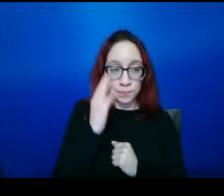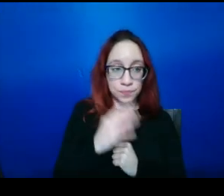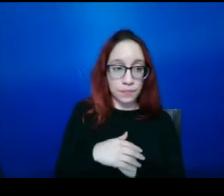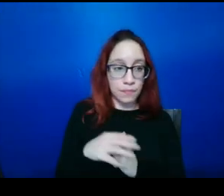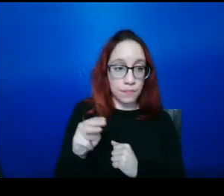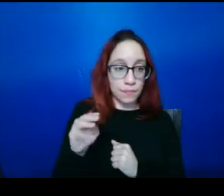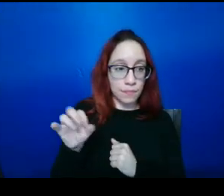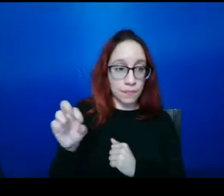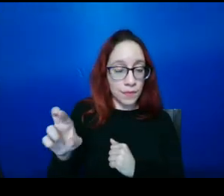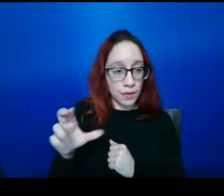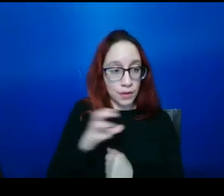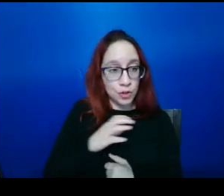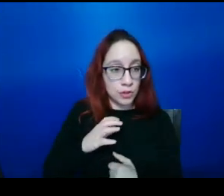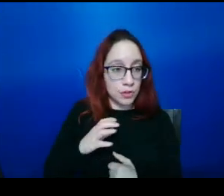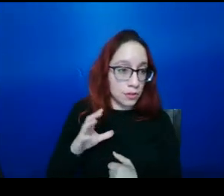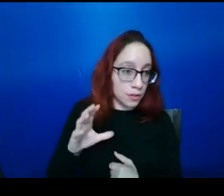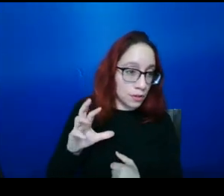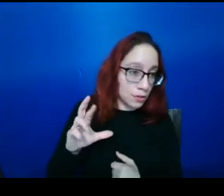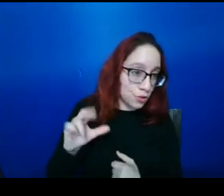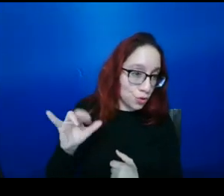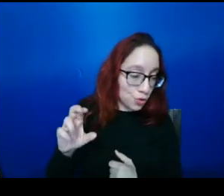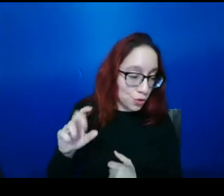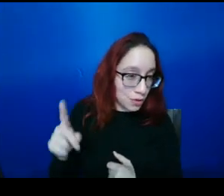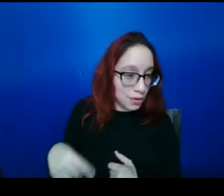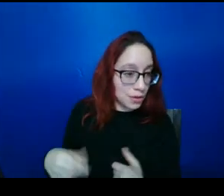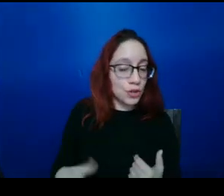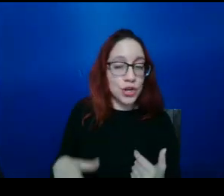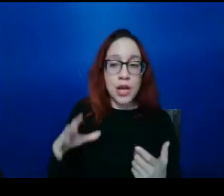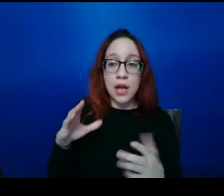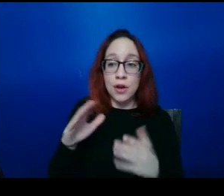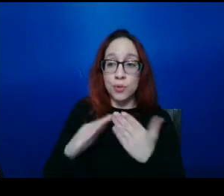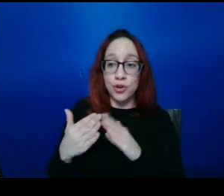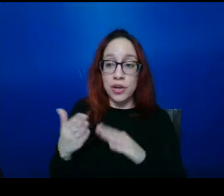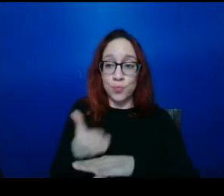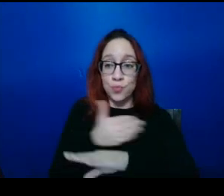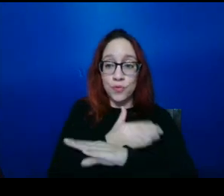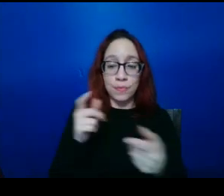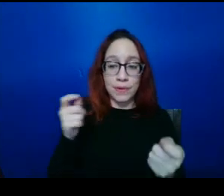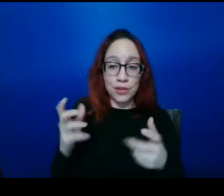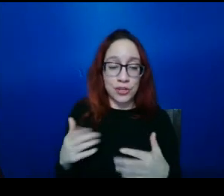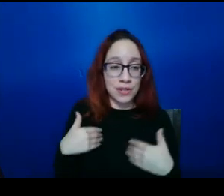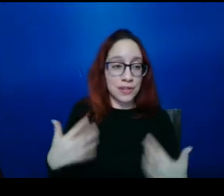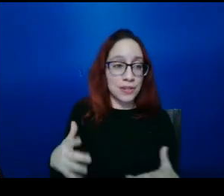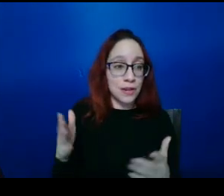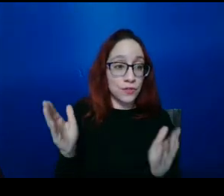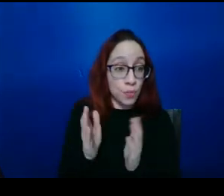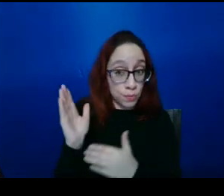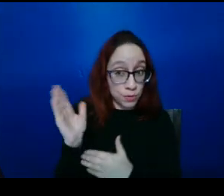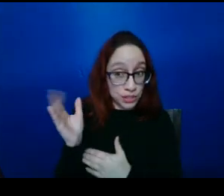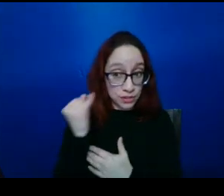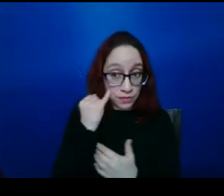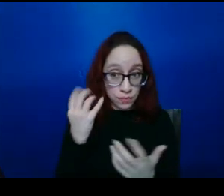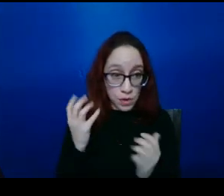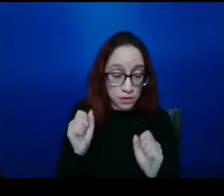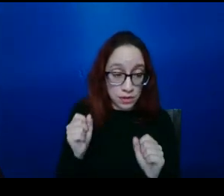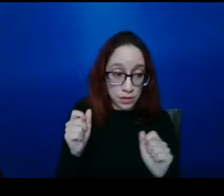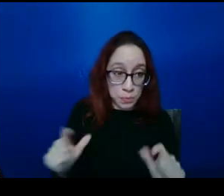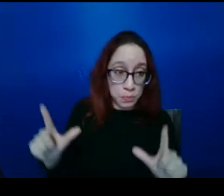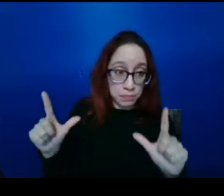Mayor, Commissioner RJ Ramirez, Community Improvement Manager, and I have a very small presentation. If you like me, I can pull